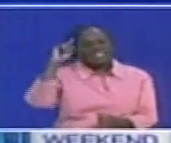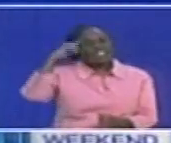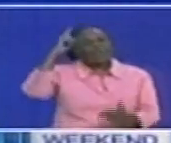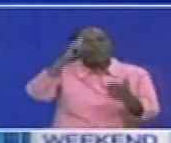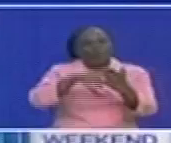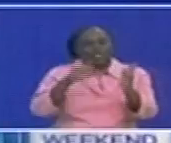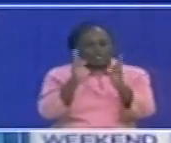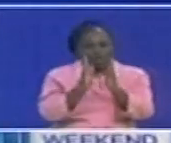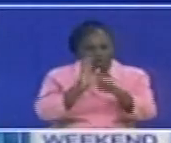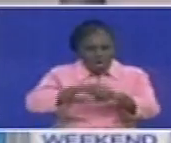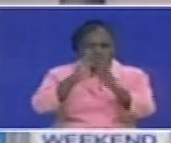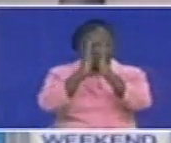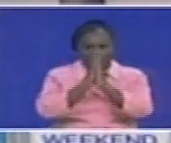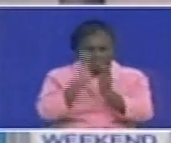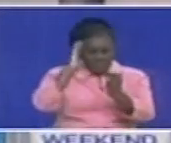atheists.